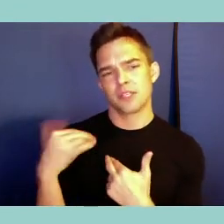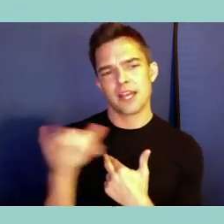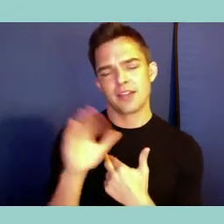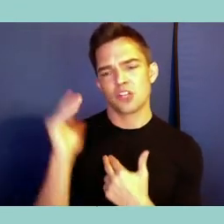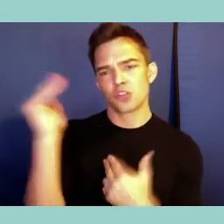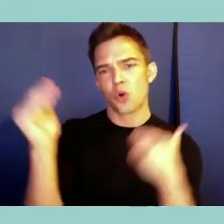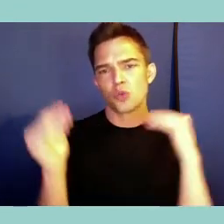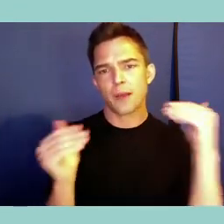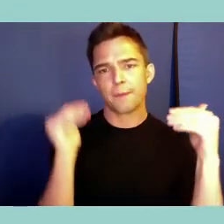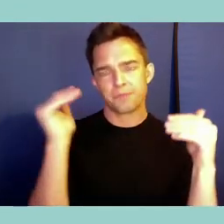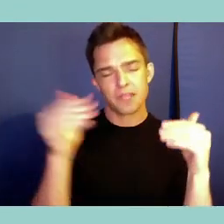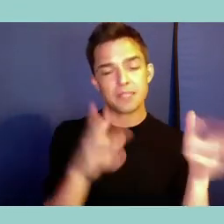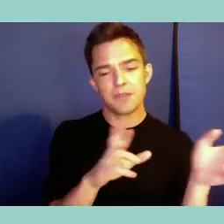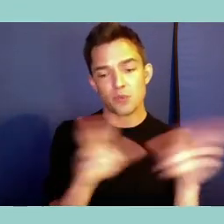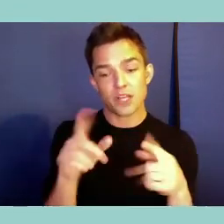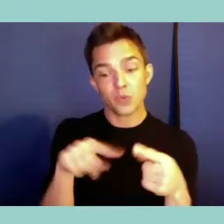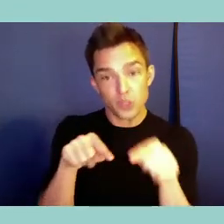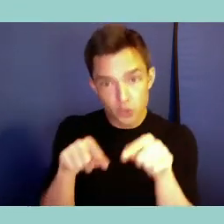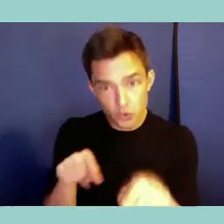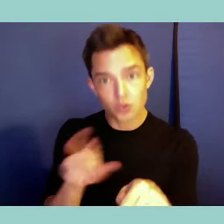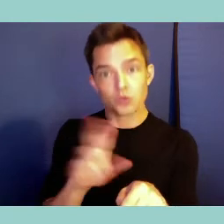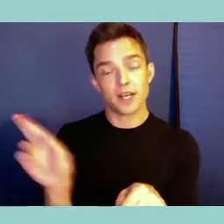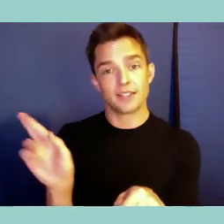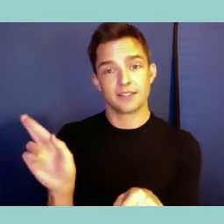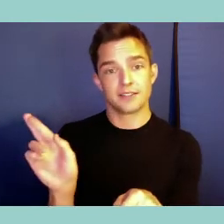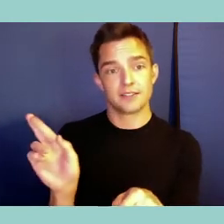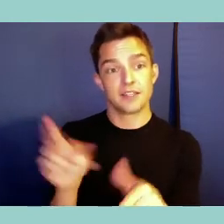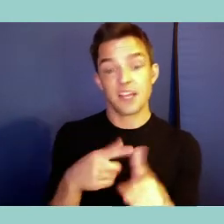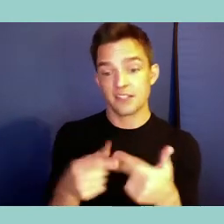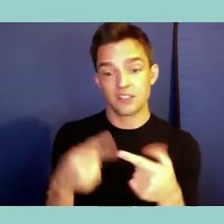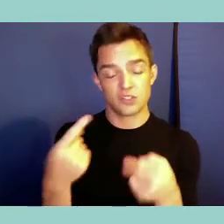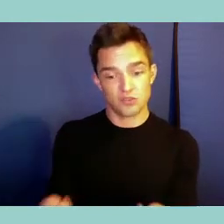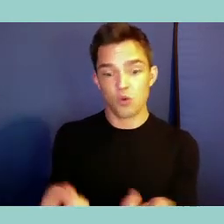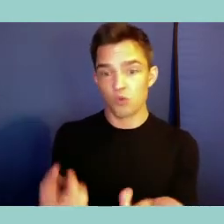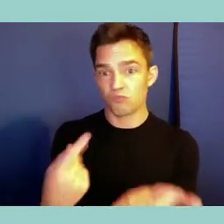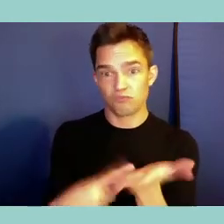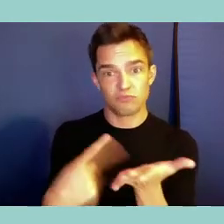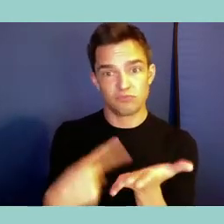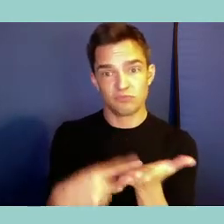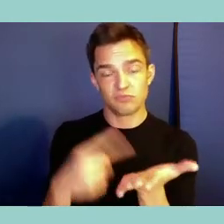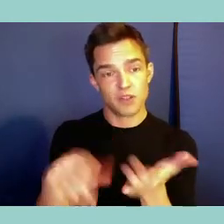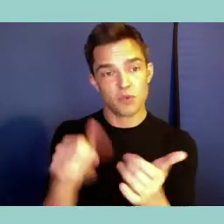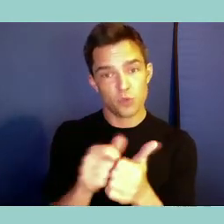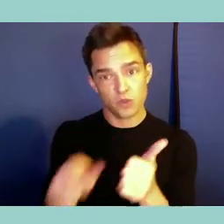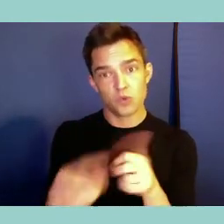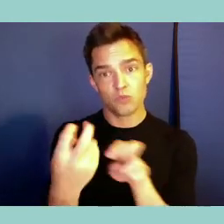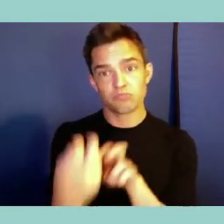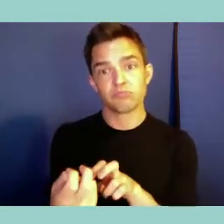job. It's our job as your grown-ups to be ready when you are and to go there with you.